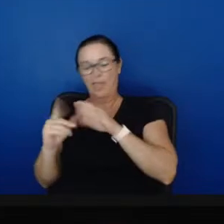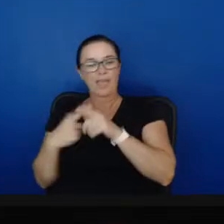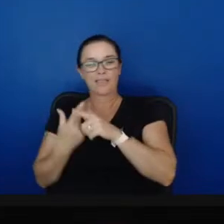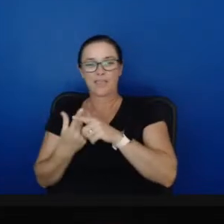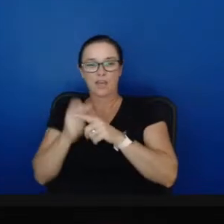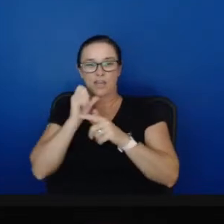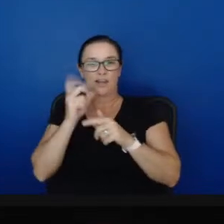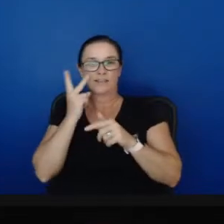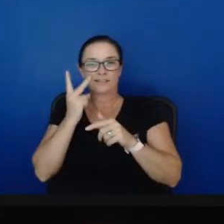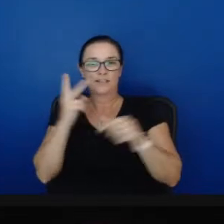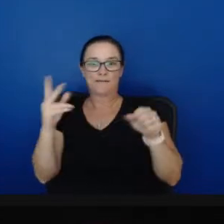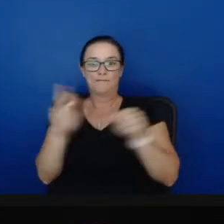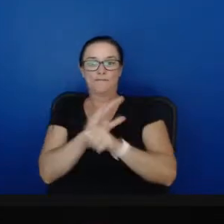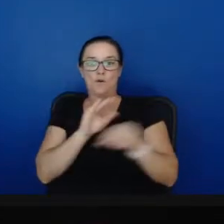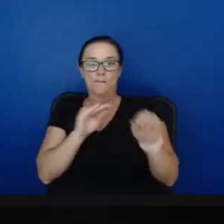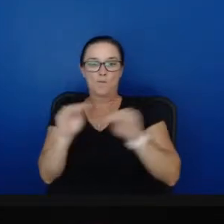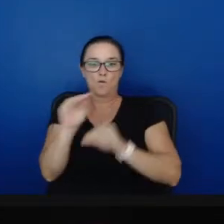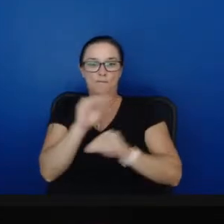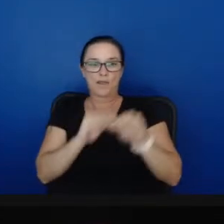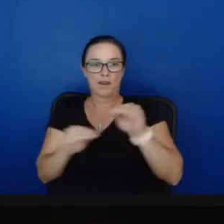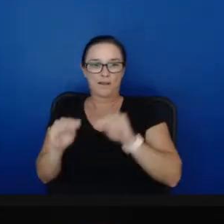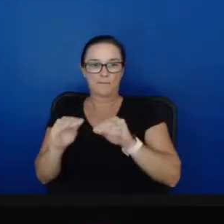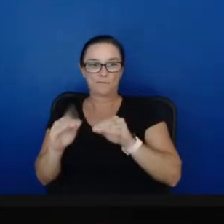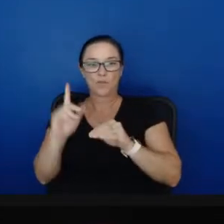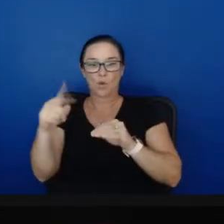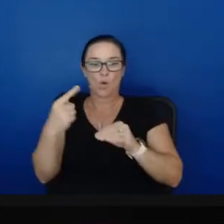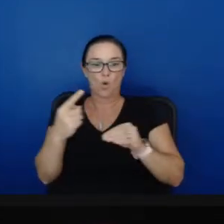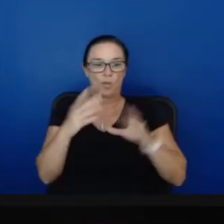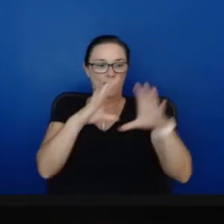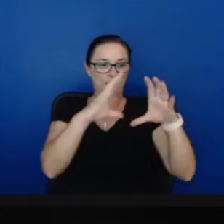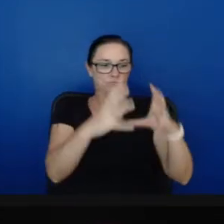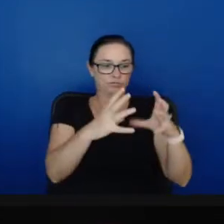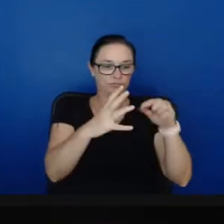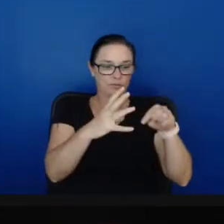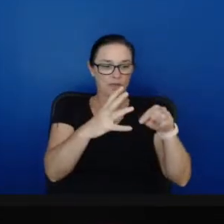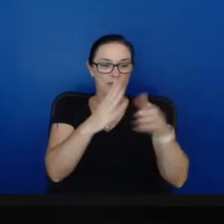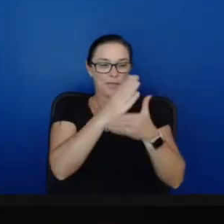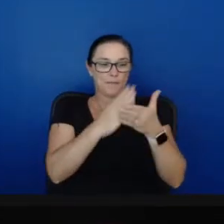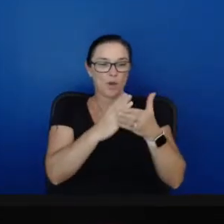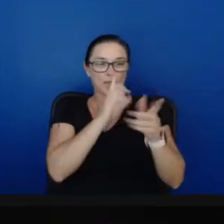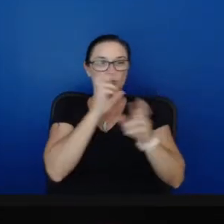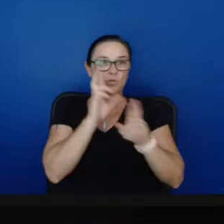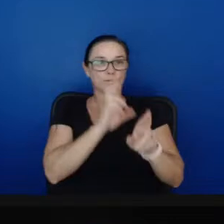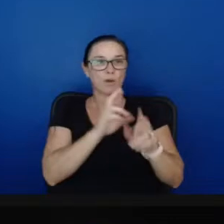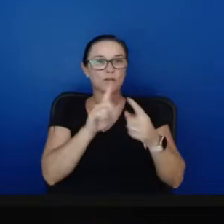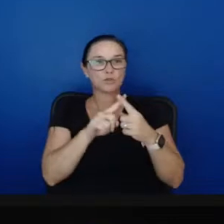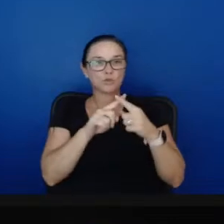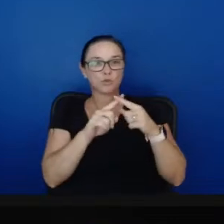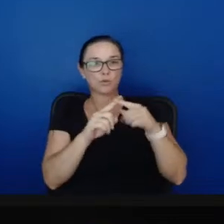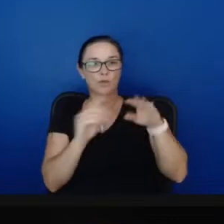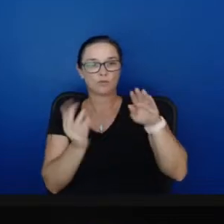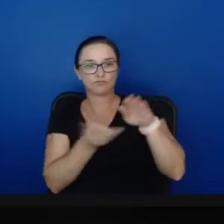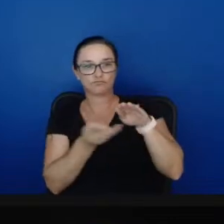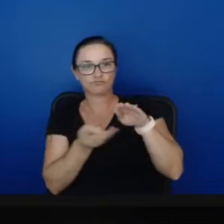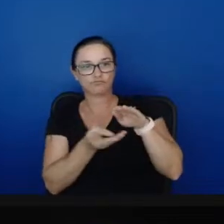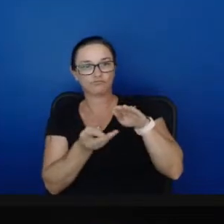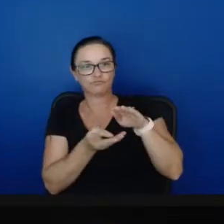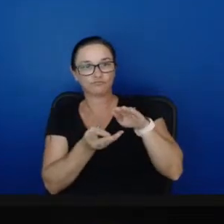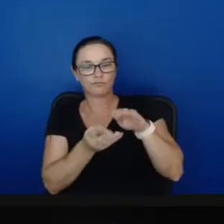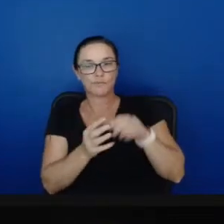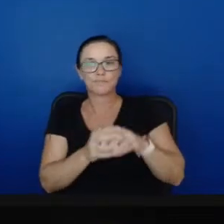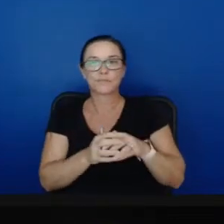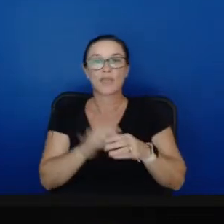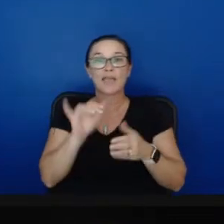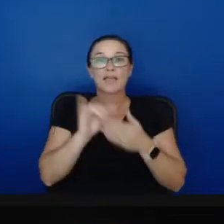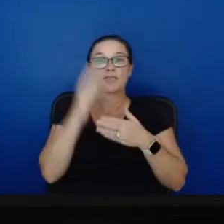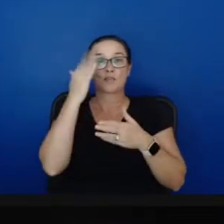the volcano. And instead we're capturing just a section reacting to that. So that's why we've seen the pattern